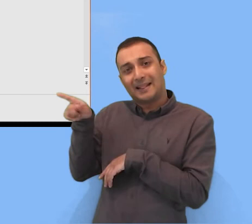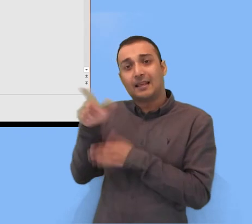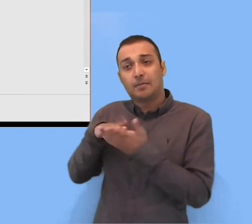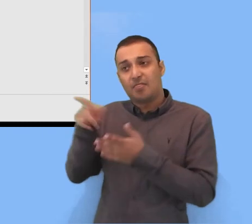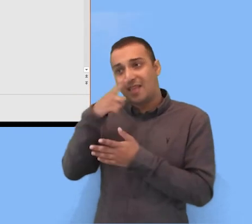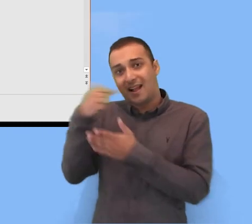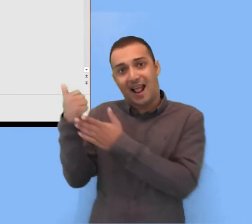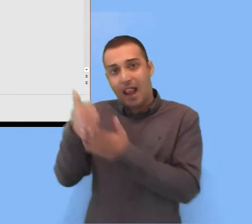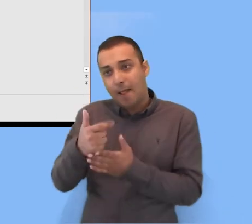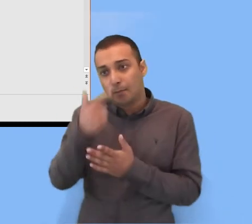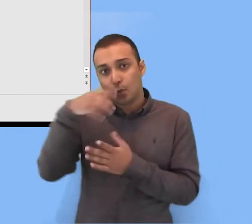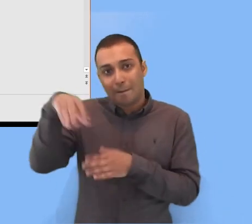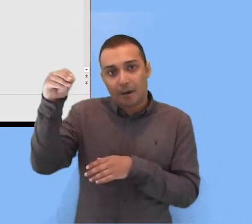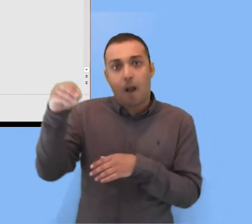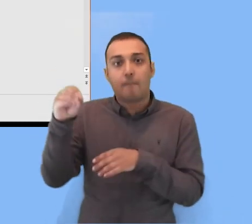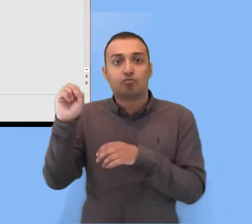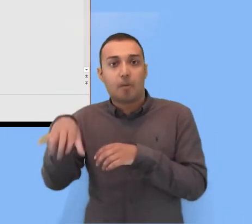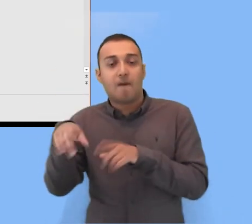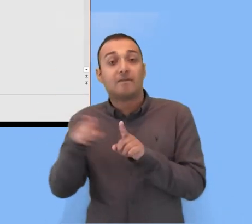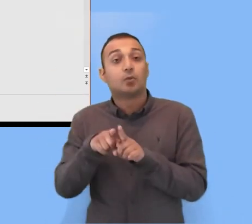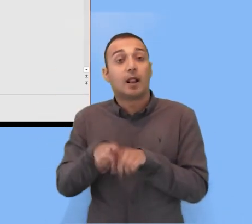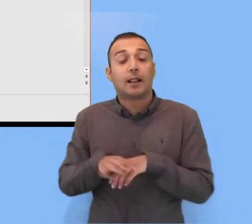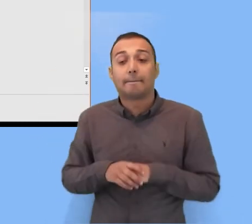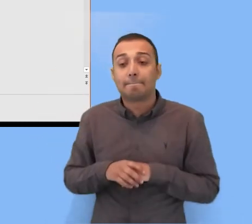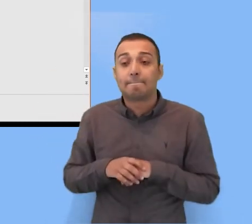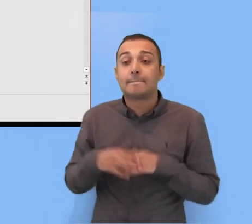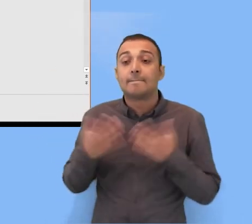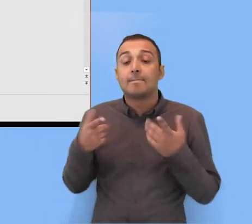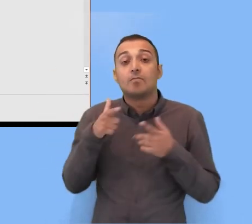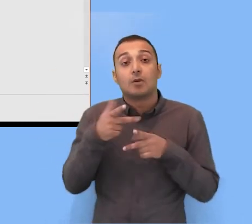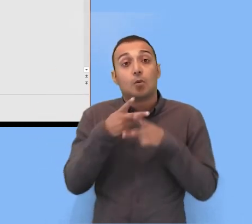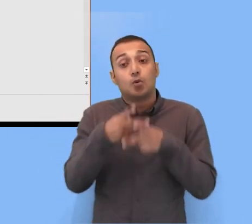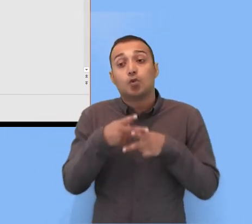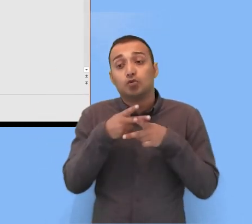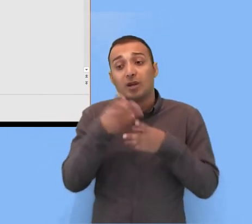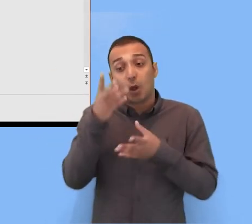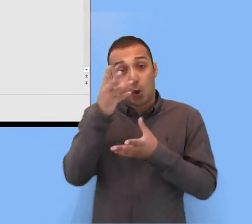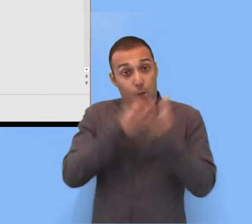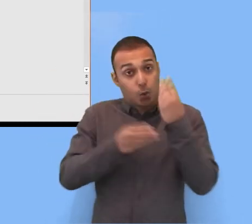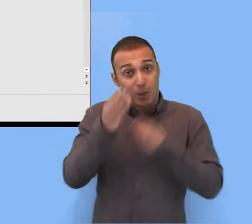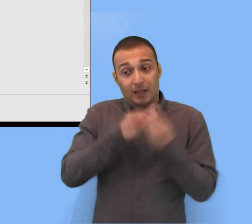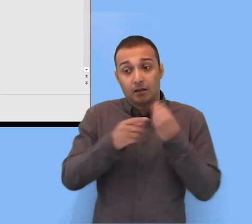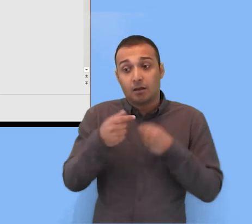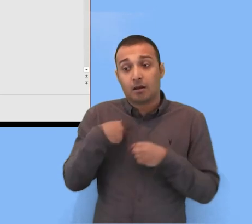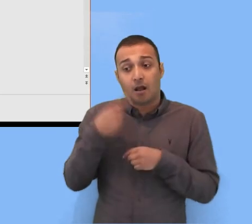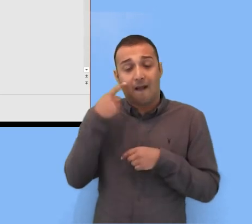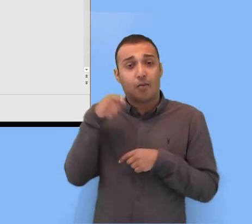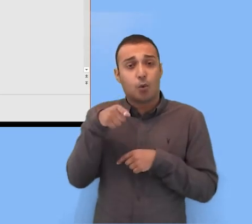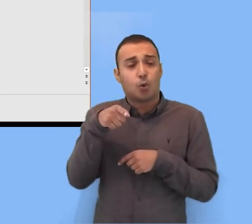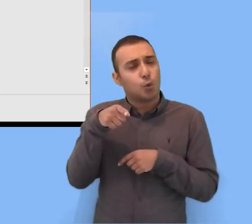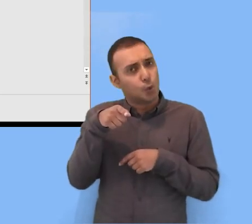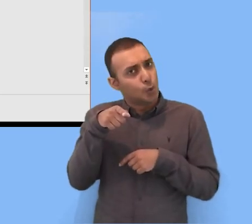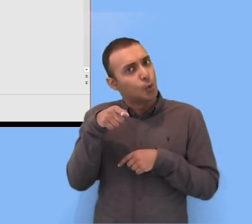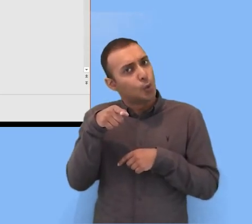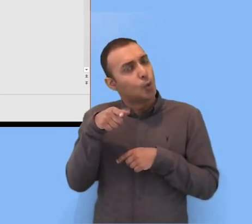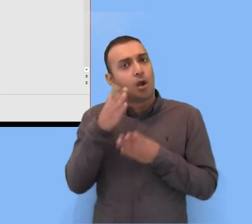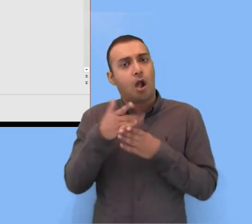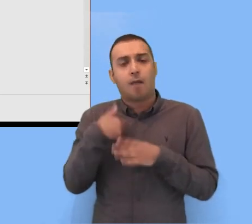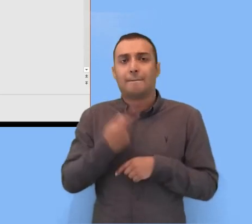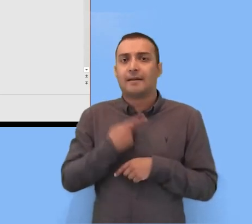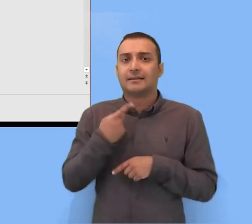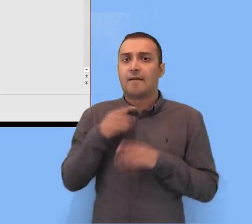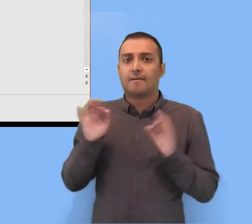too." Now, in terms of nursery learning, this is quite revealing and not something I was